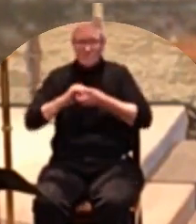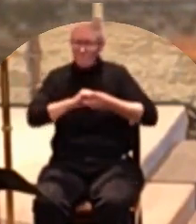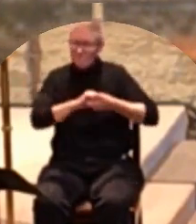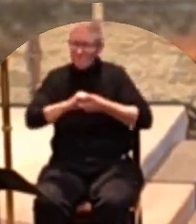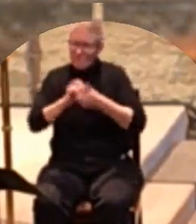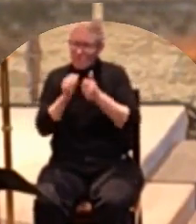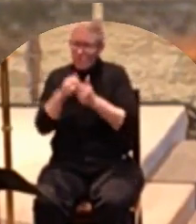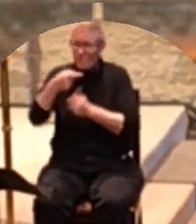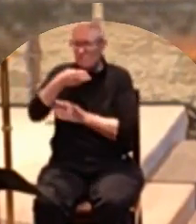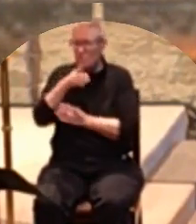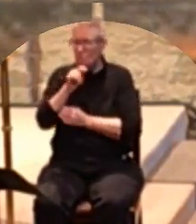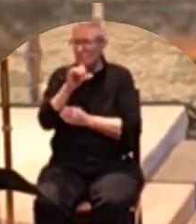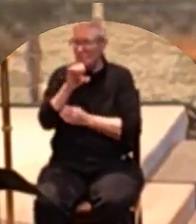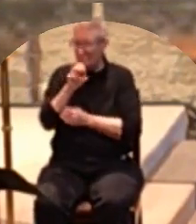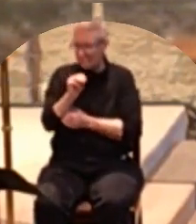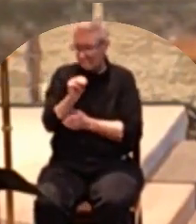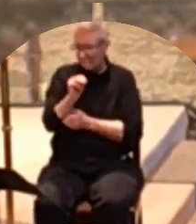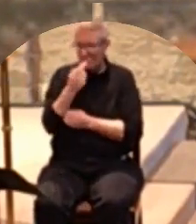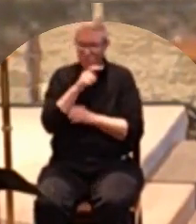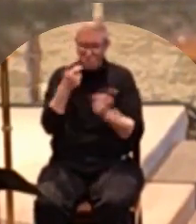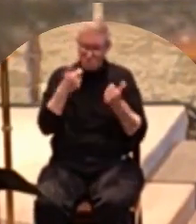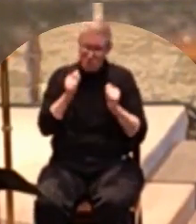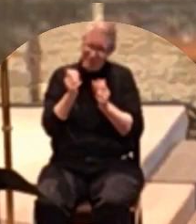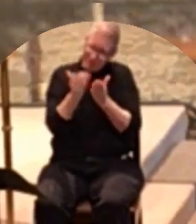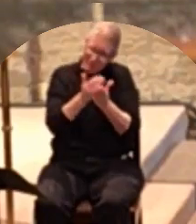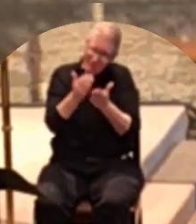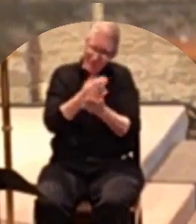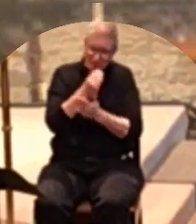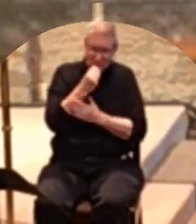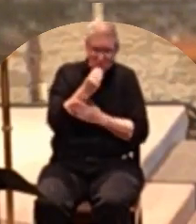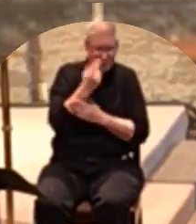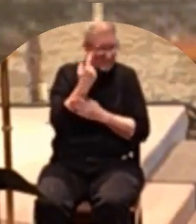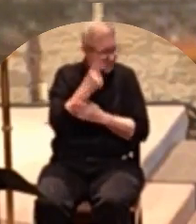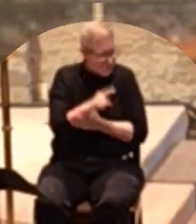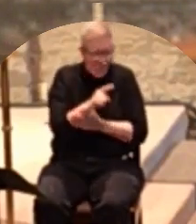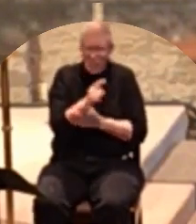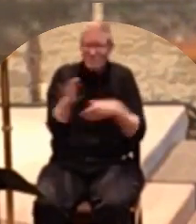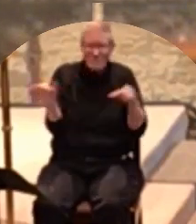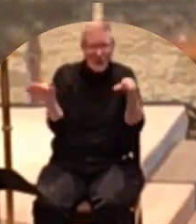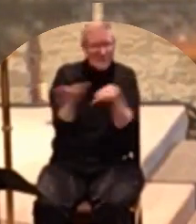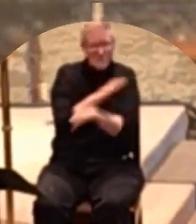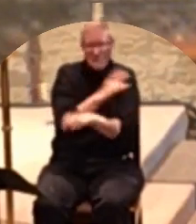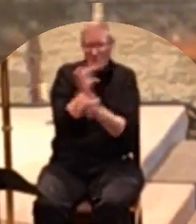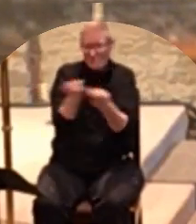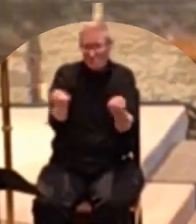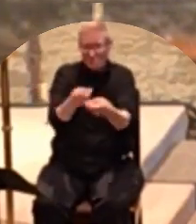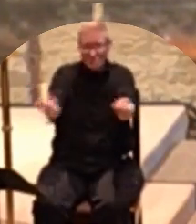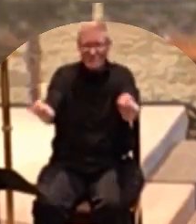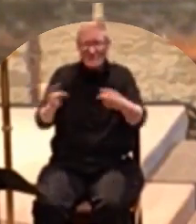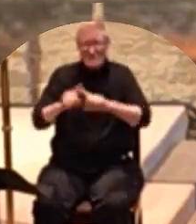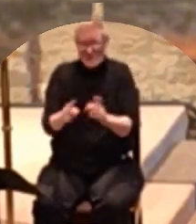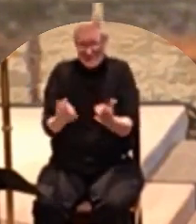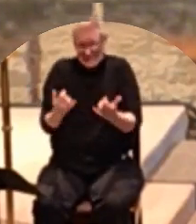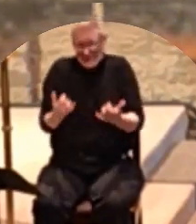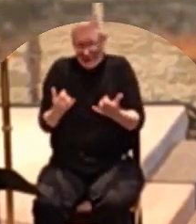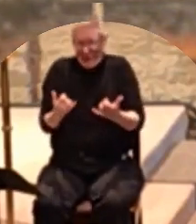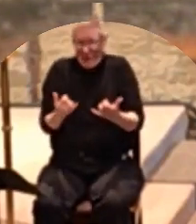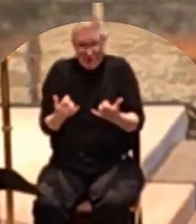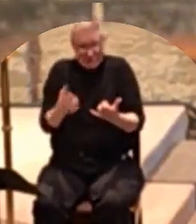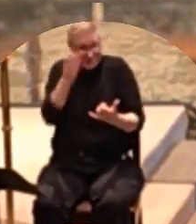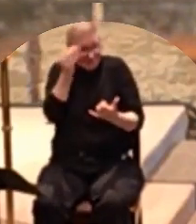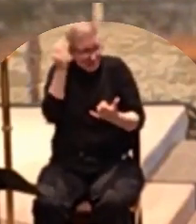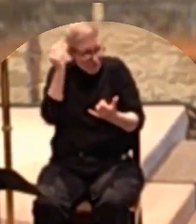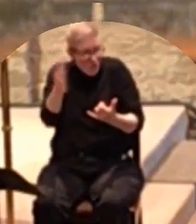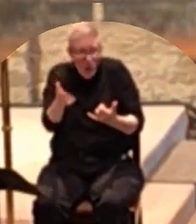for Pack the Pews. Now, during this time, the visits to the food shelf have actually doubled,